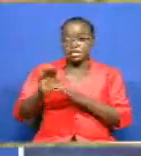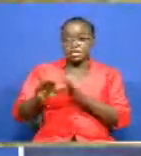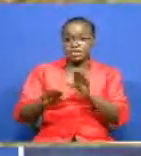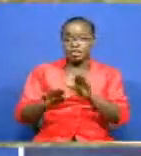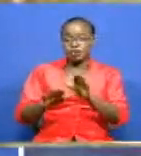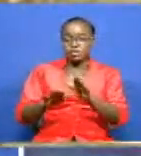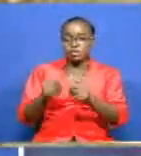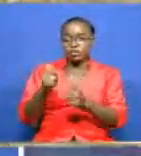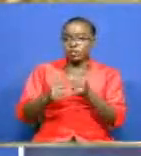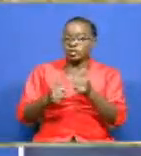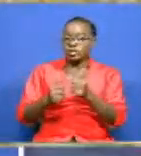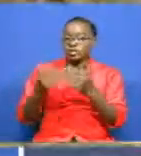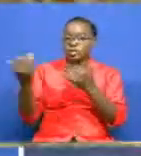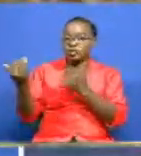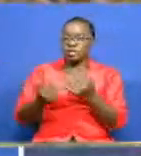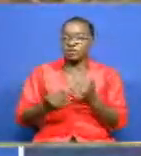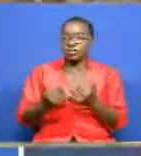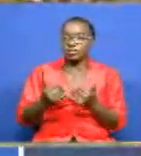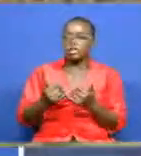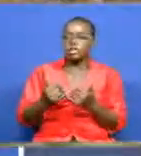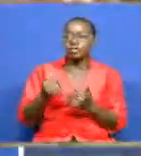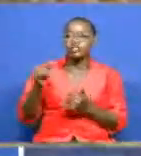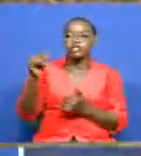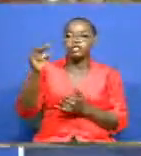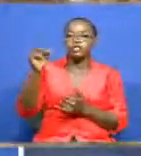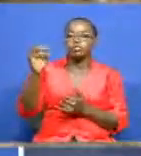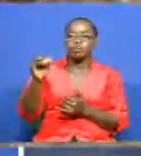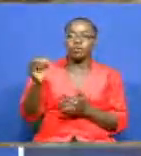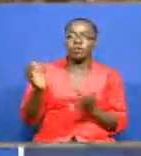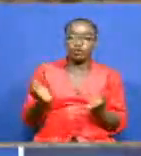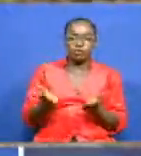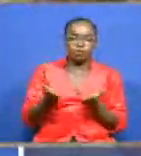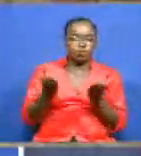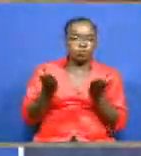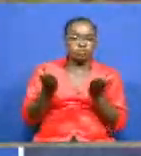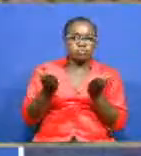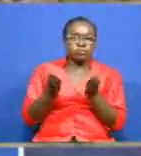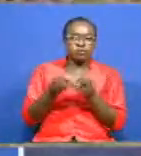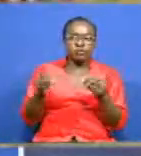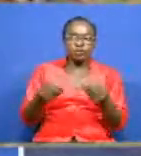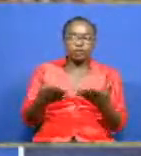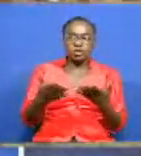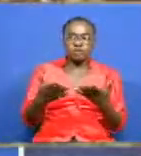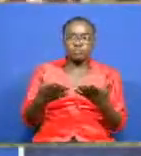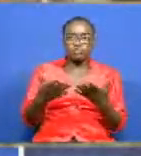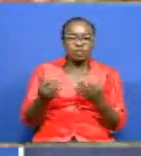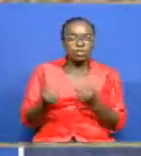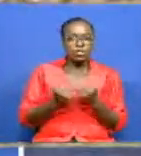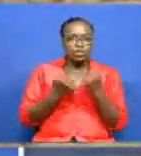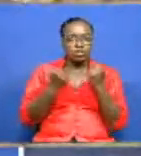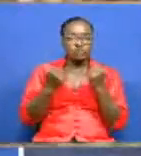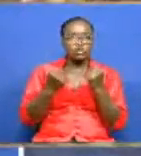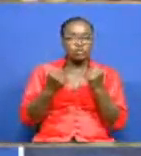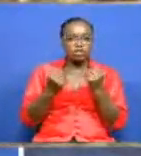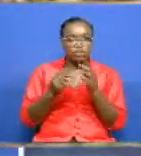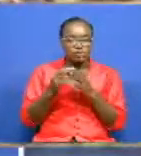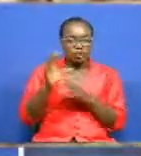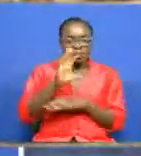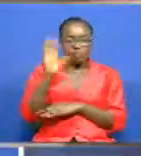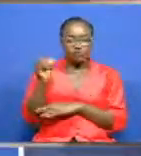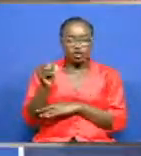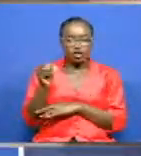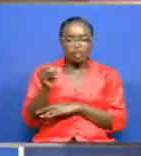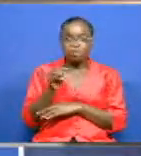was the introduction of cotton seed improved with a BT gene to provide inherent resistance to the devastating African